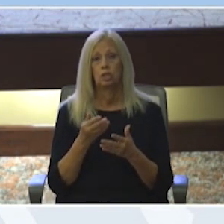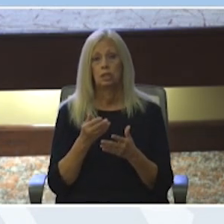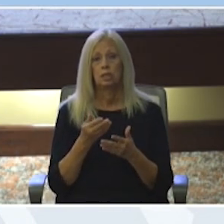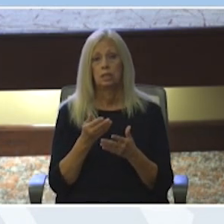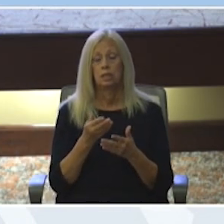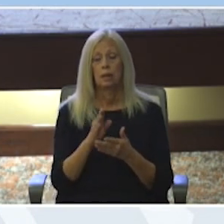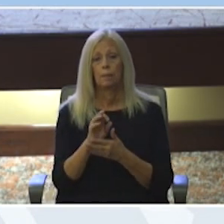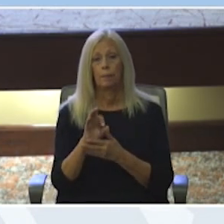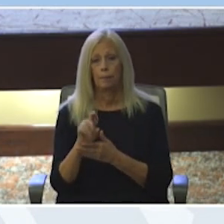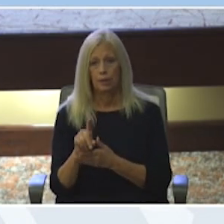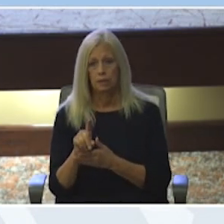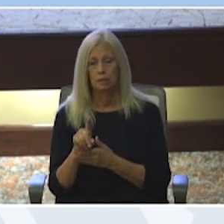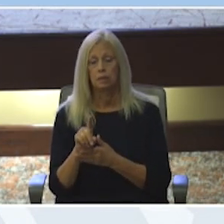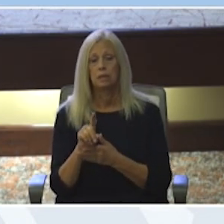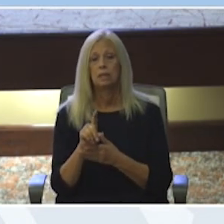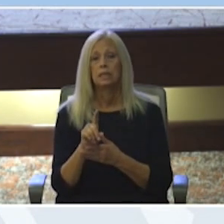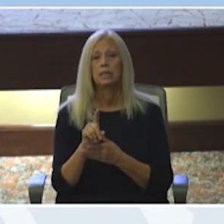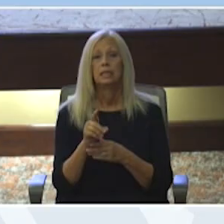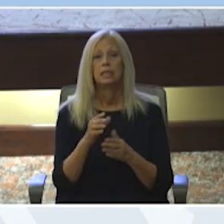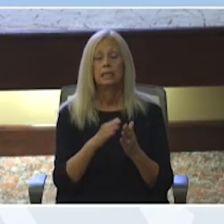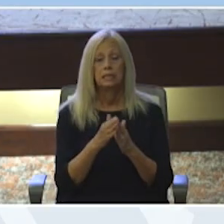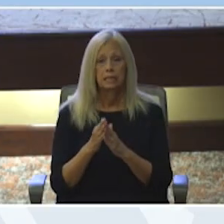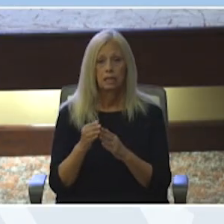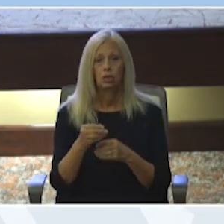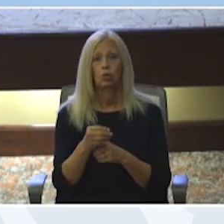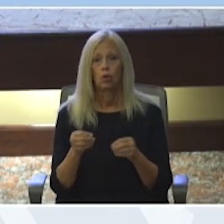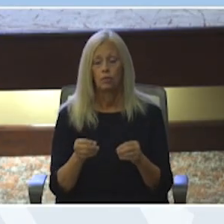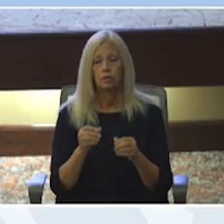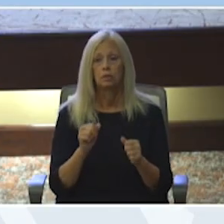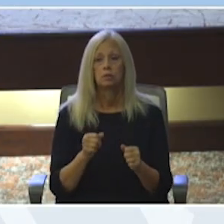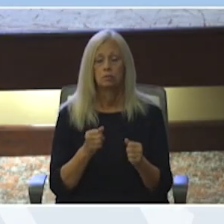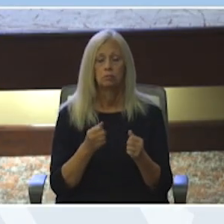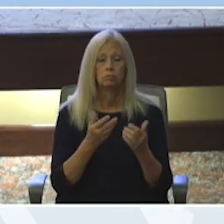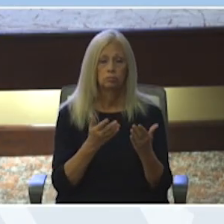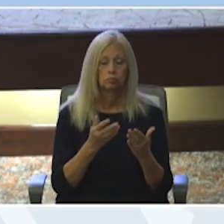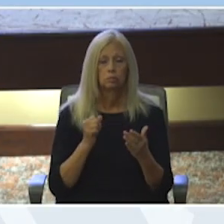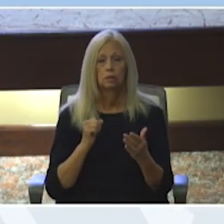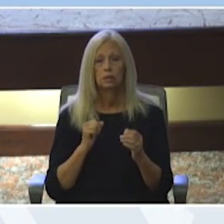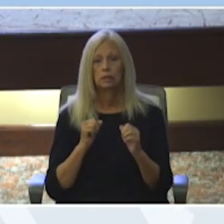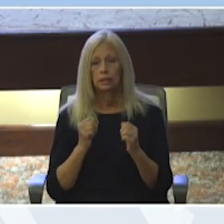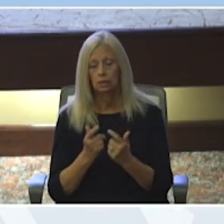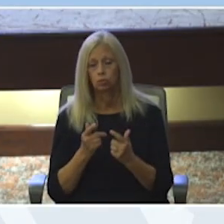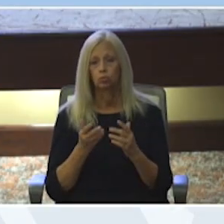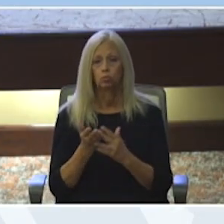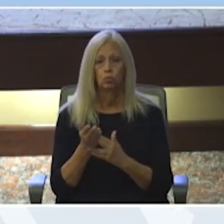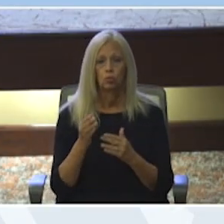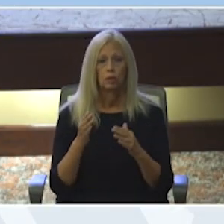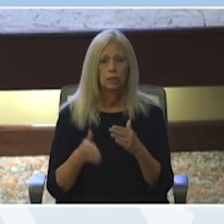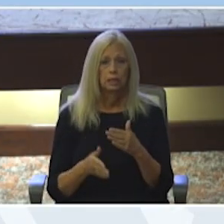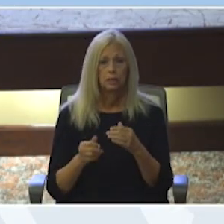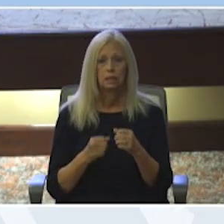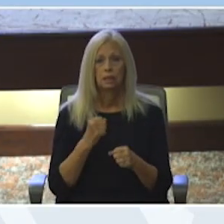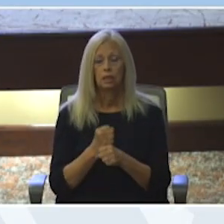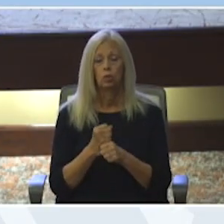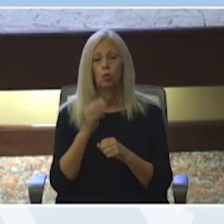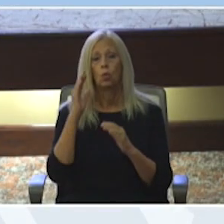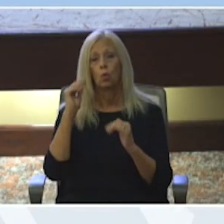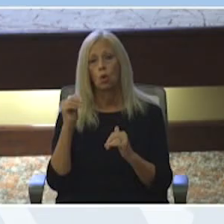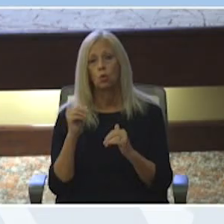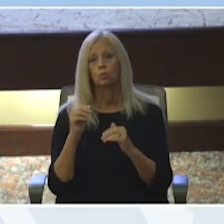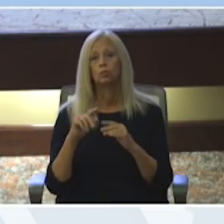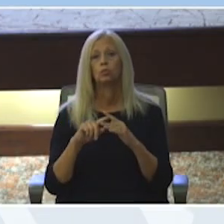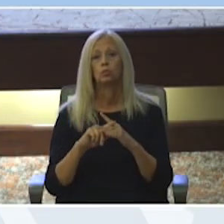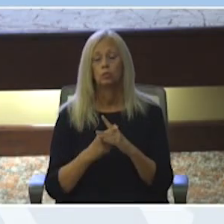said, city manager's office, finance, budget, council through the end of the year, and then hope to get started in